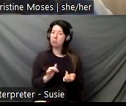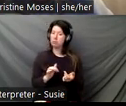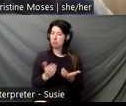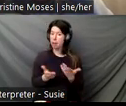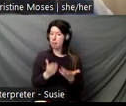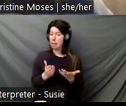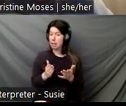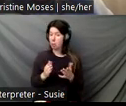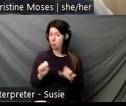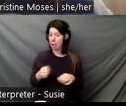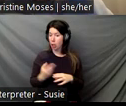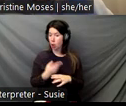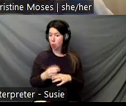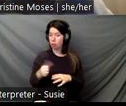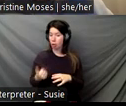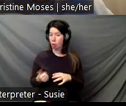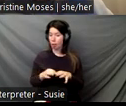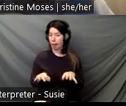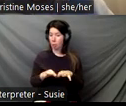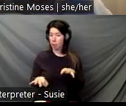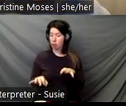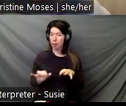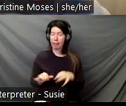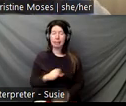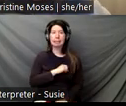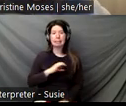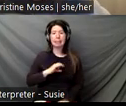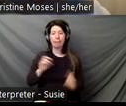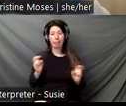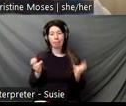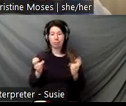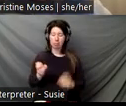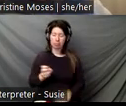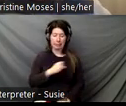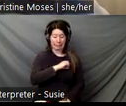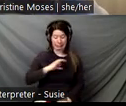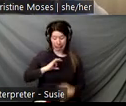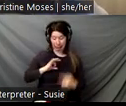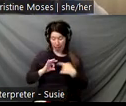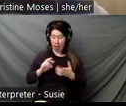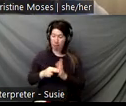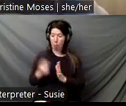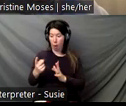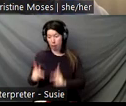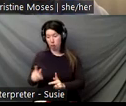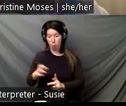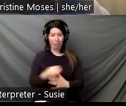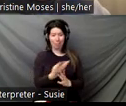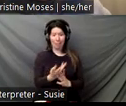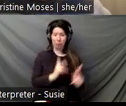could use that, you know, something like staff, where it's like staff can mean one person, but it could also mean many